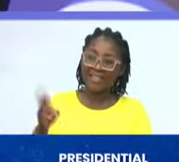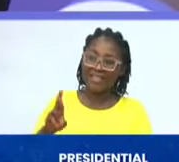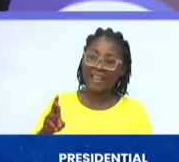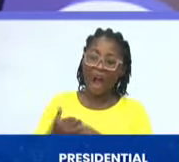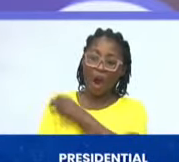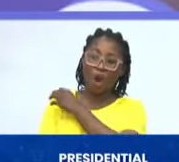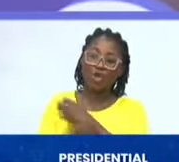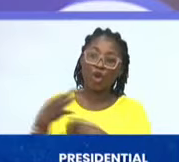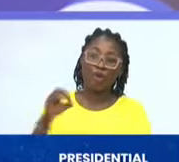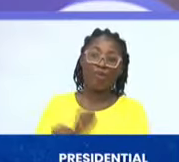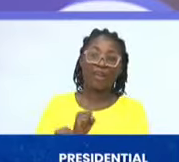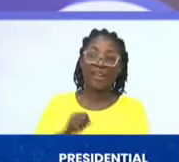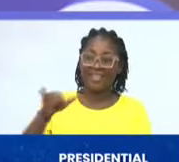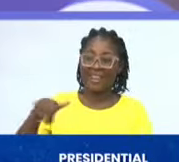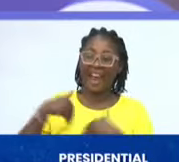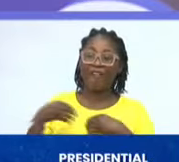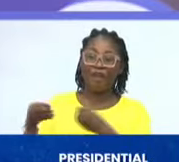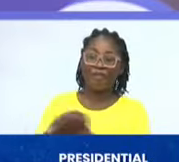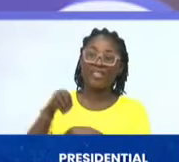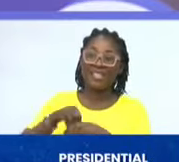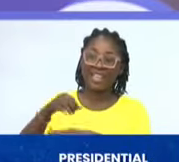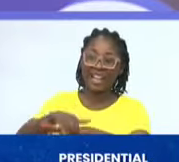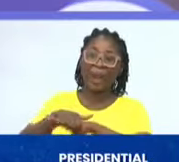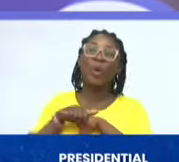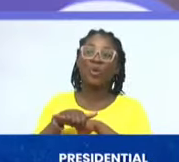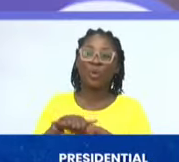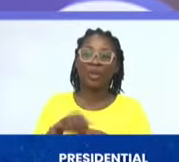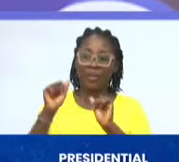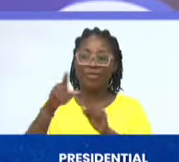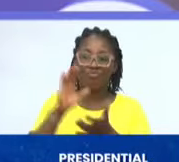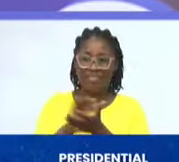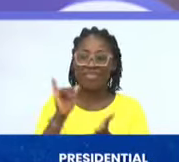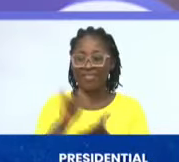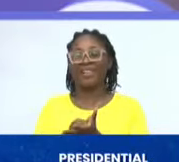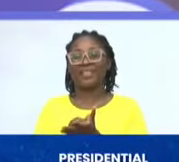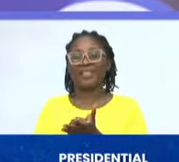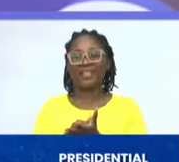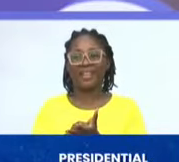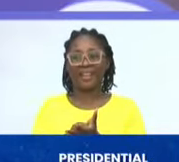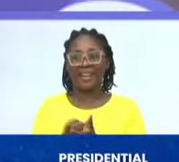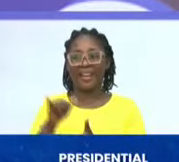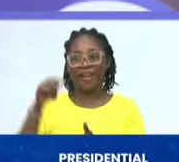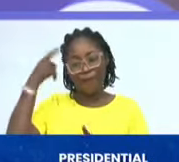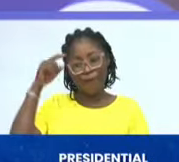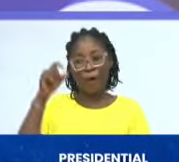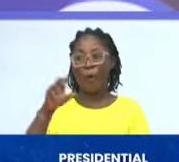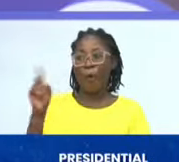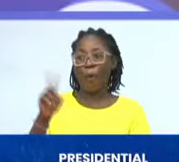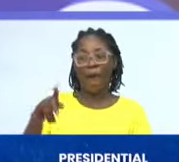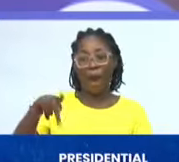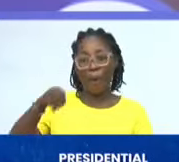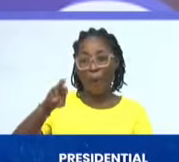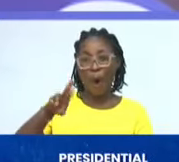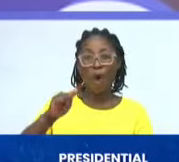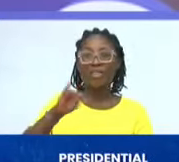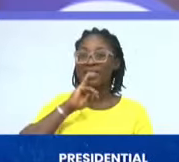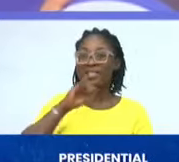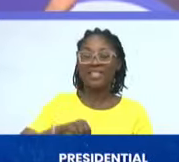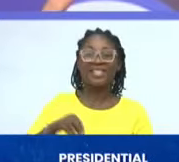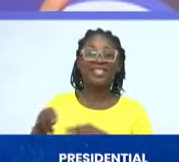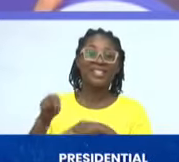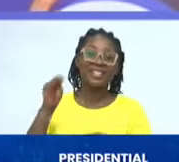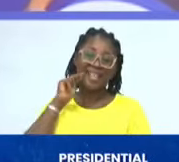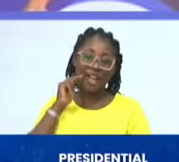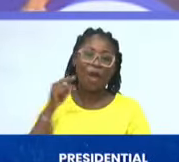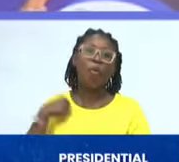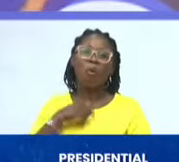London. They even have guest houses in London. Can you believe it? For running a port in Nigeria. We're going to dismantle this